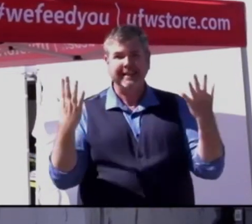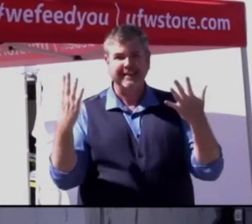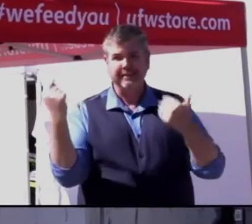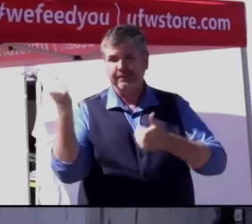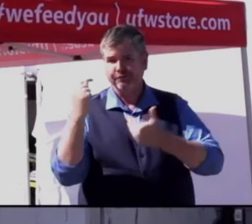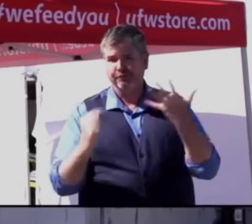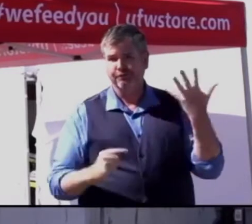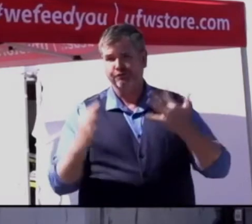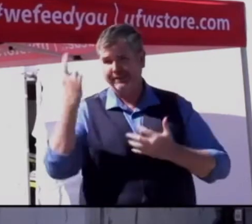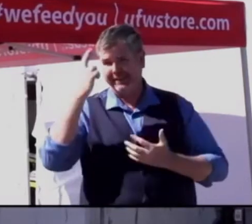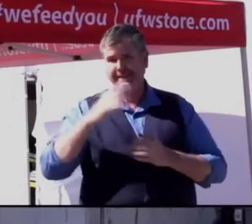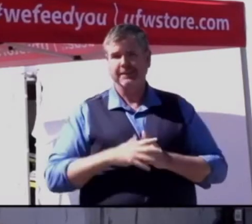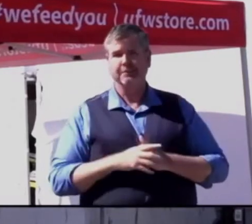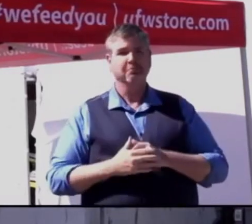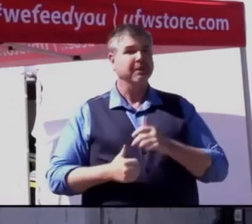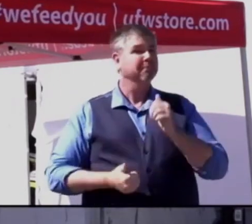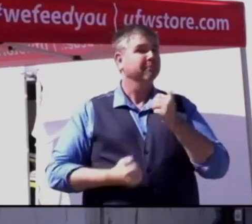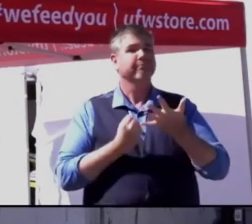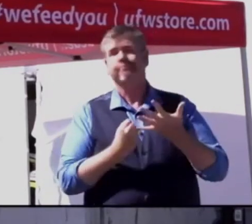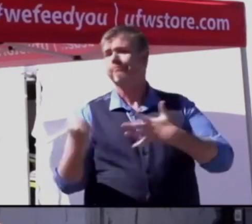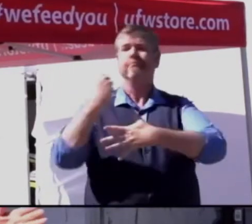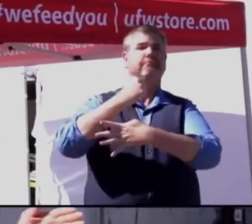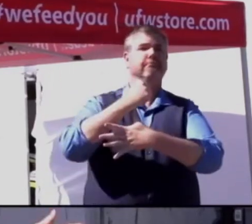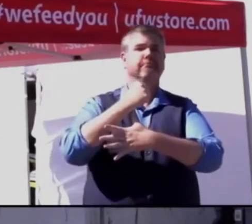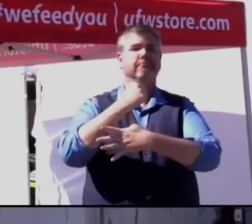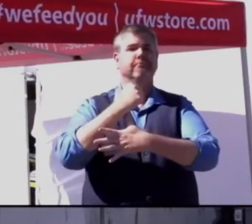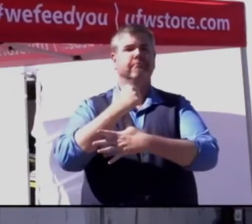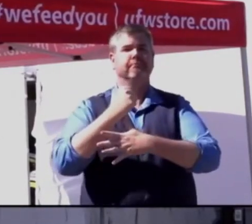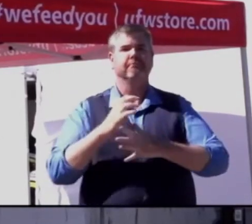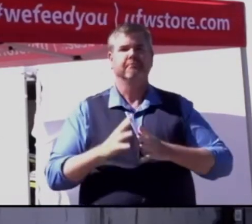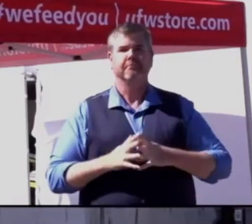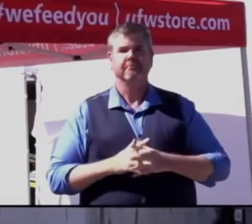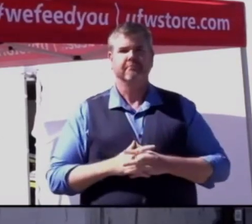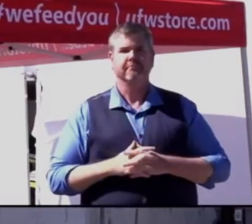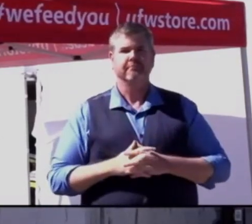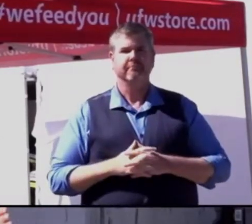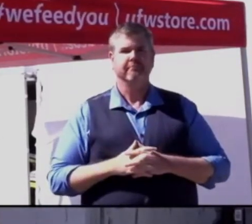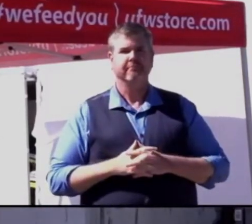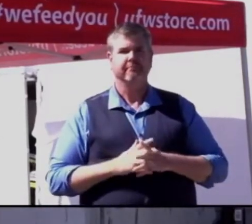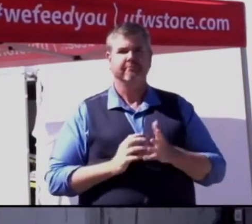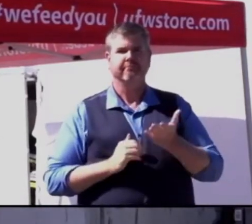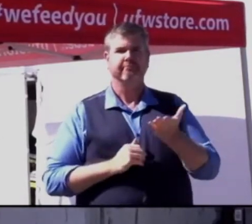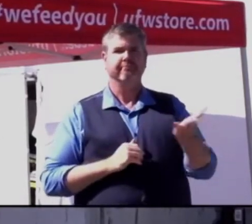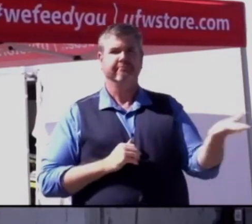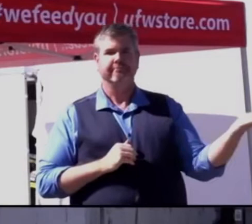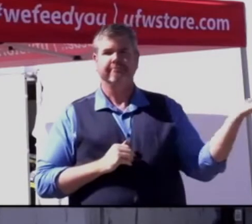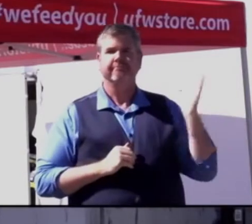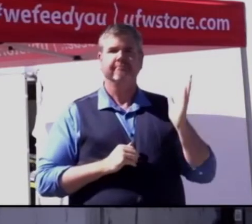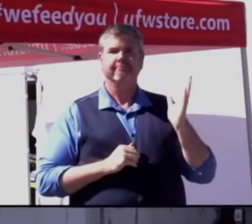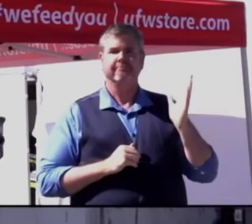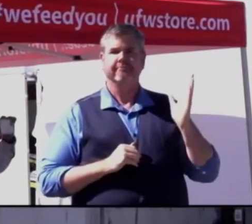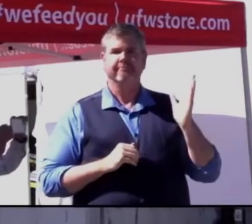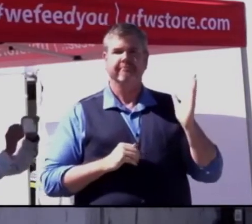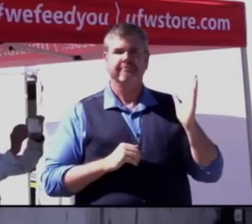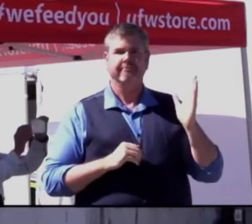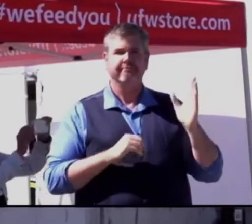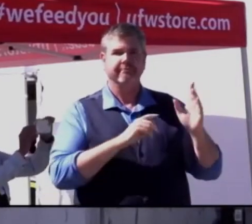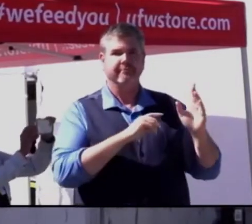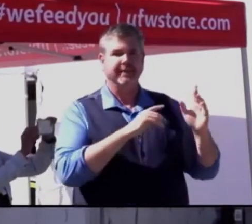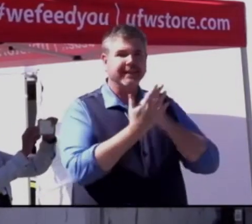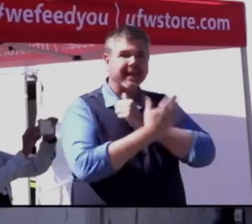most significant factor is the fact that our teammates and ag workers in the county are